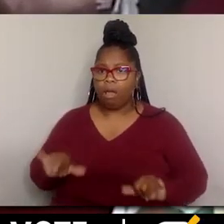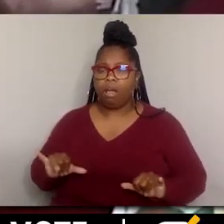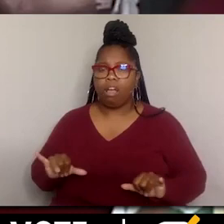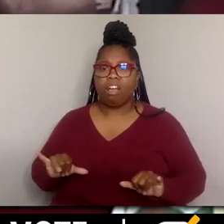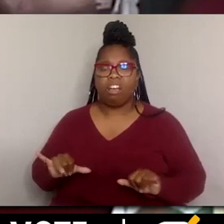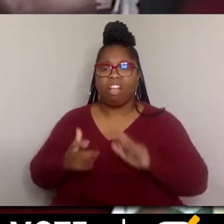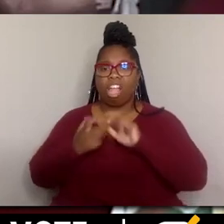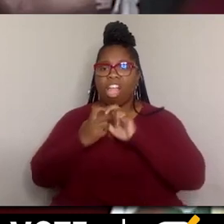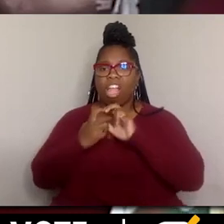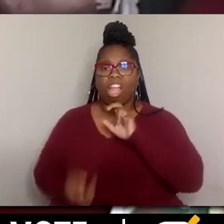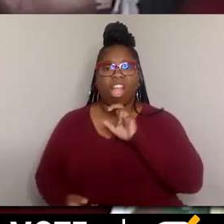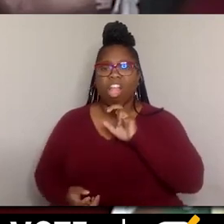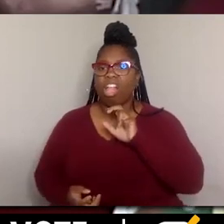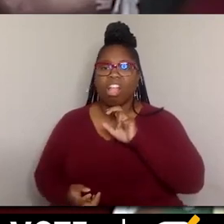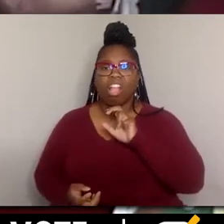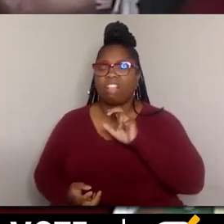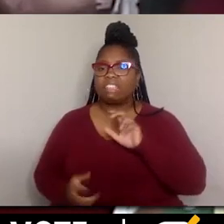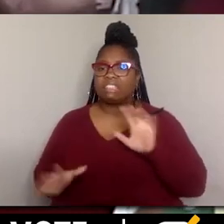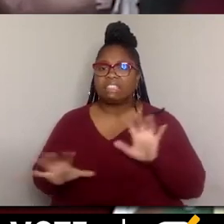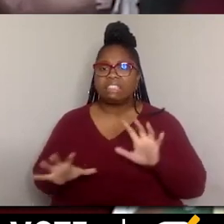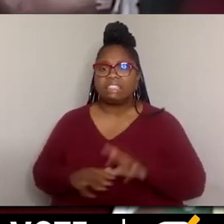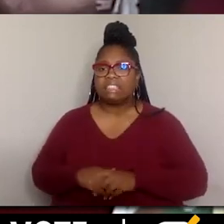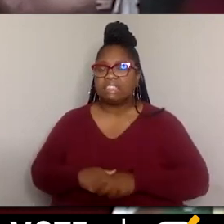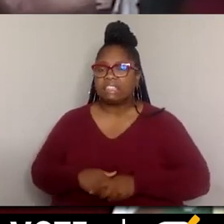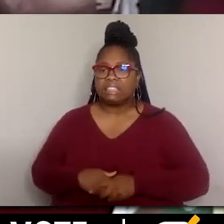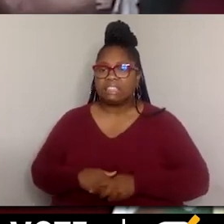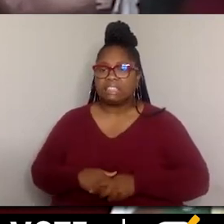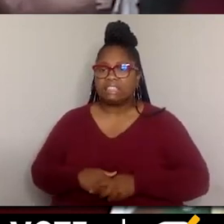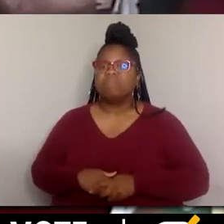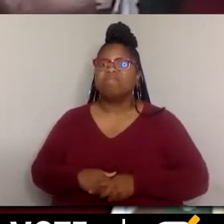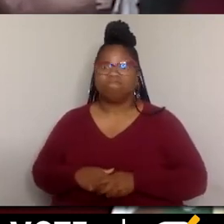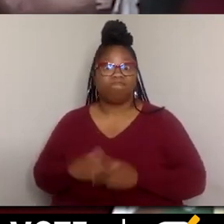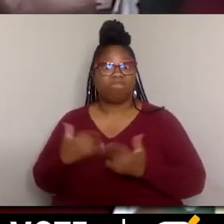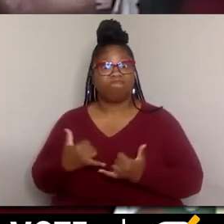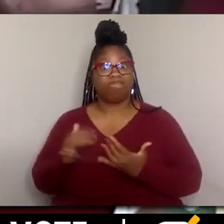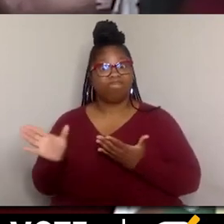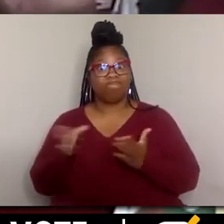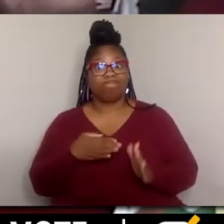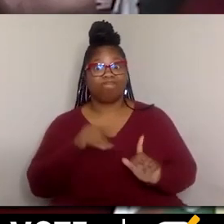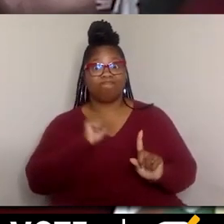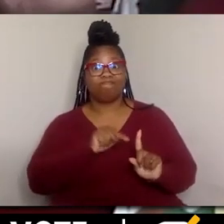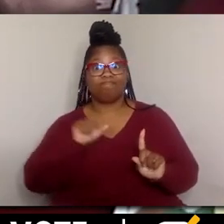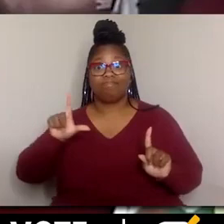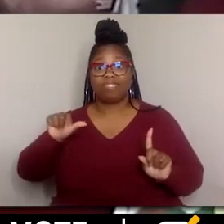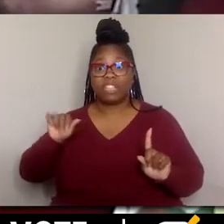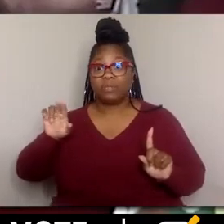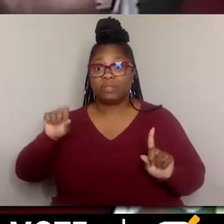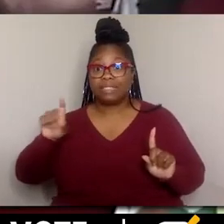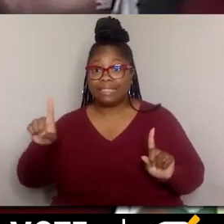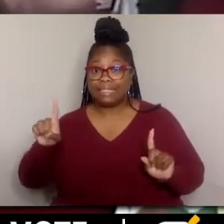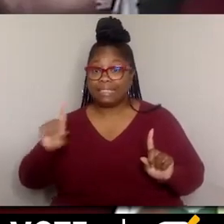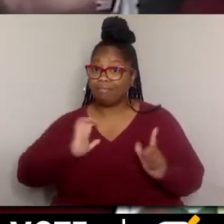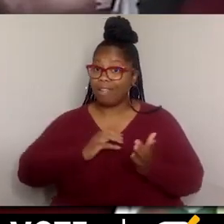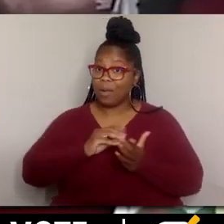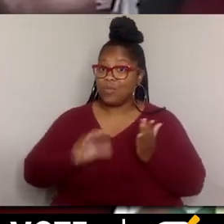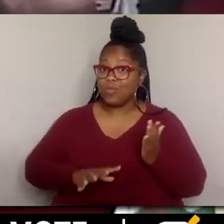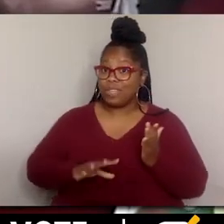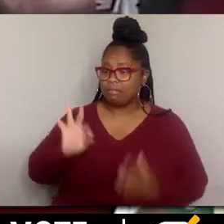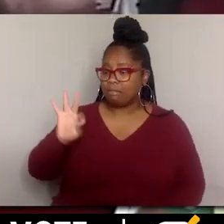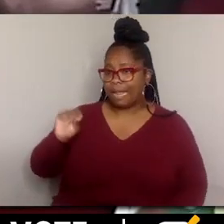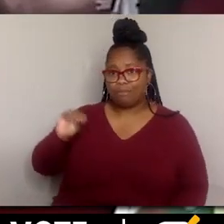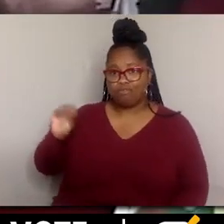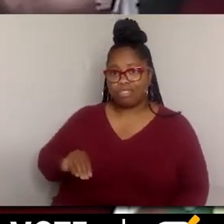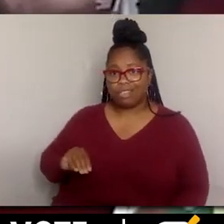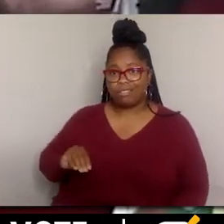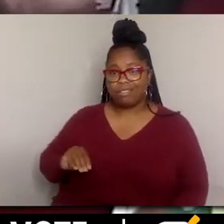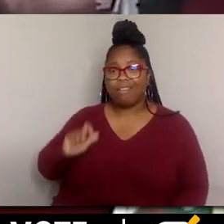statistic. Then you look at LAUSD, where 90% are students of color.